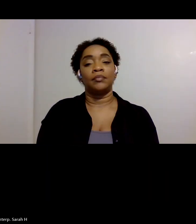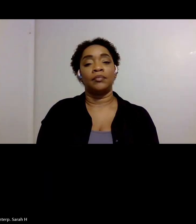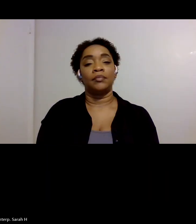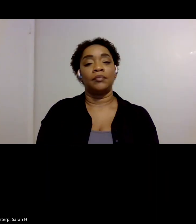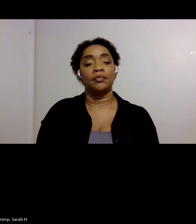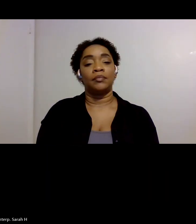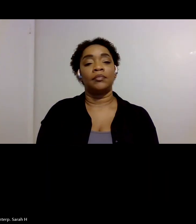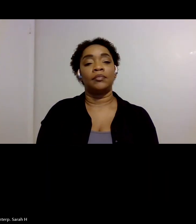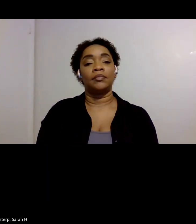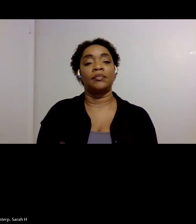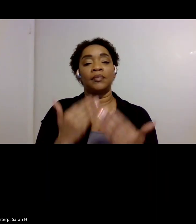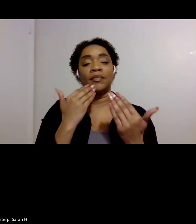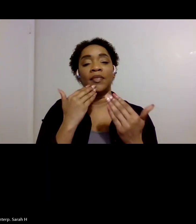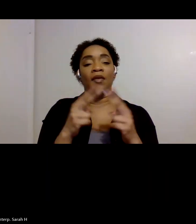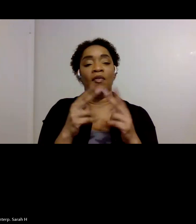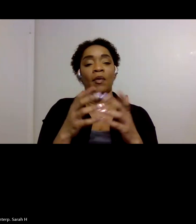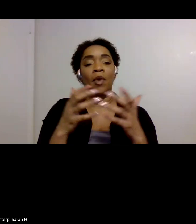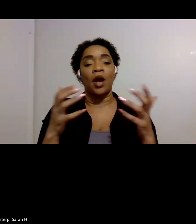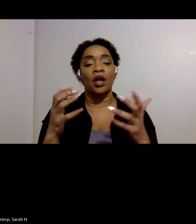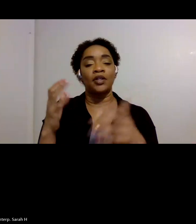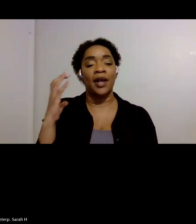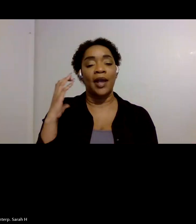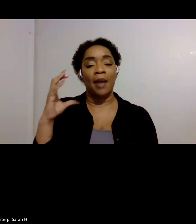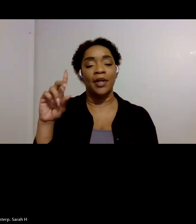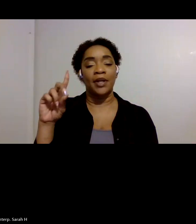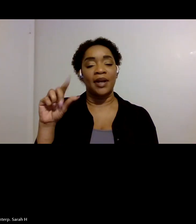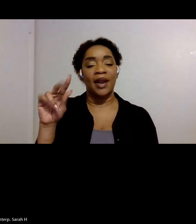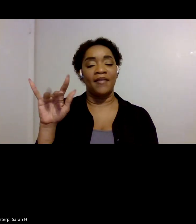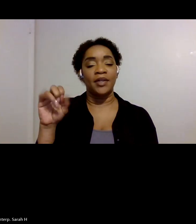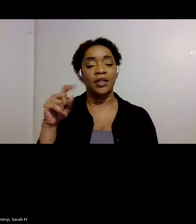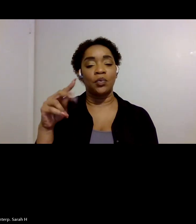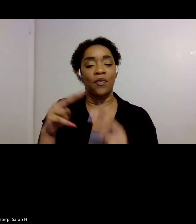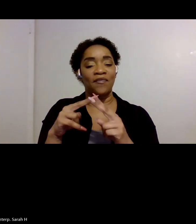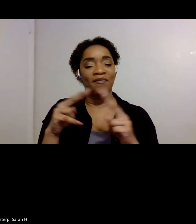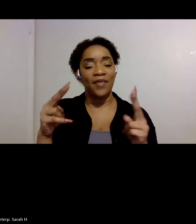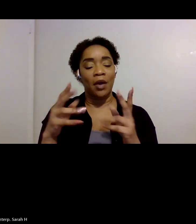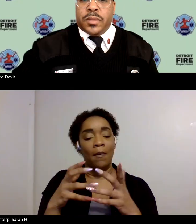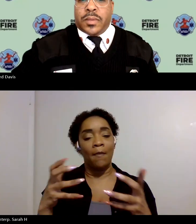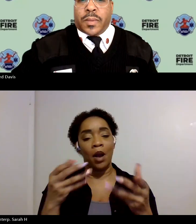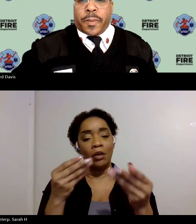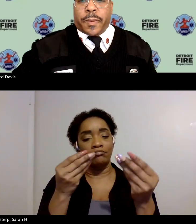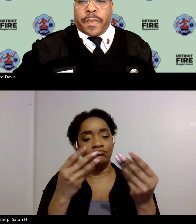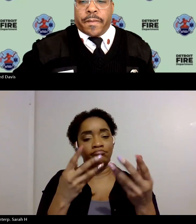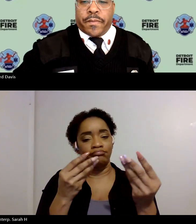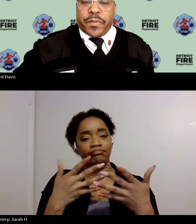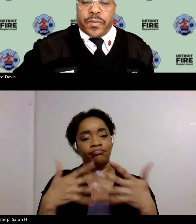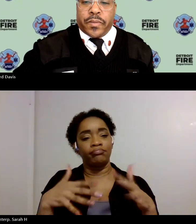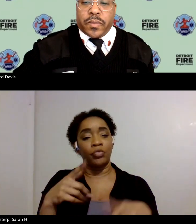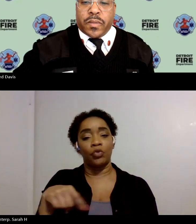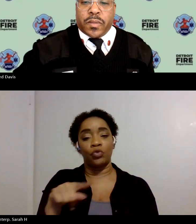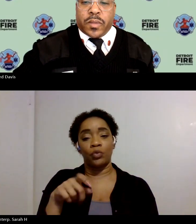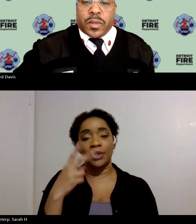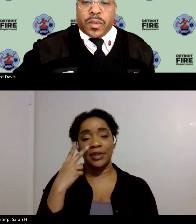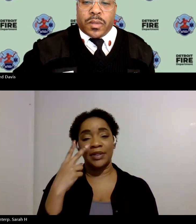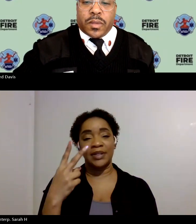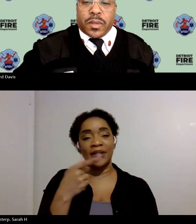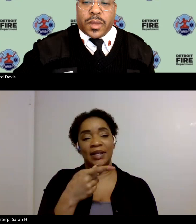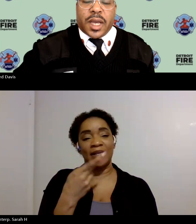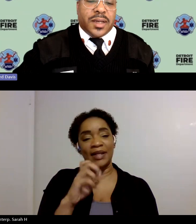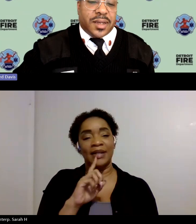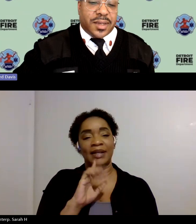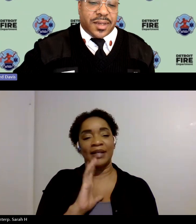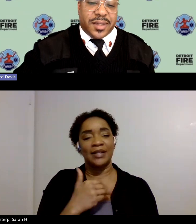Thank you very much, Captain Davis. You were very informative. Um, as you can see, everyone, Captain Davis is our pro. He's really